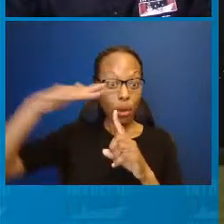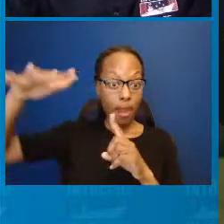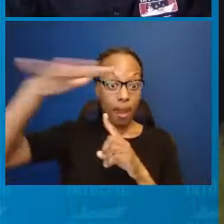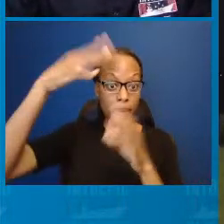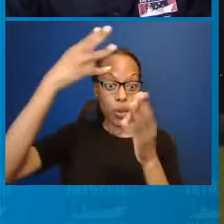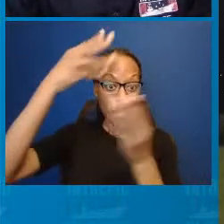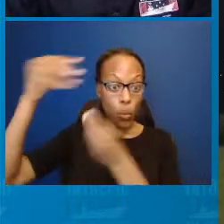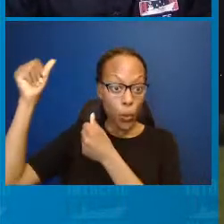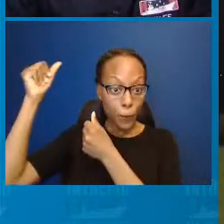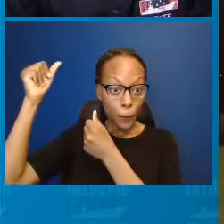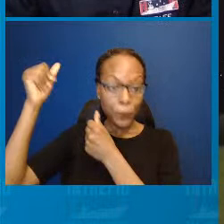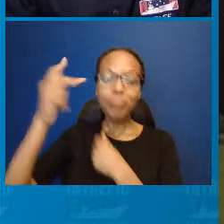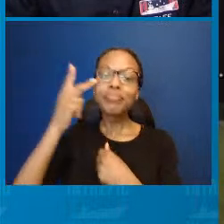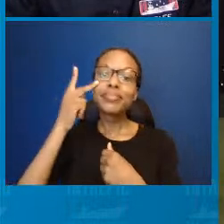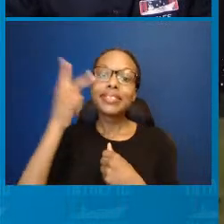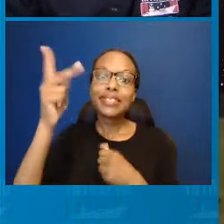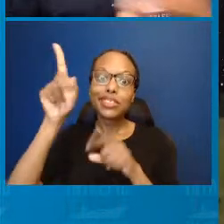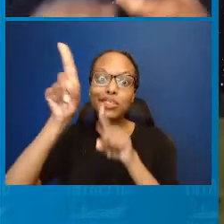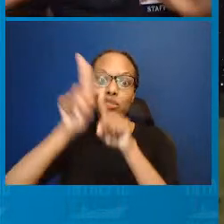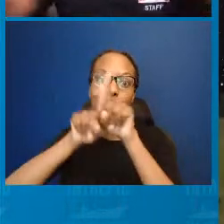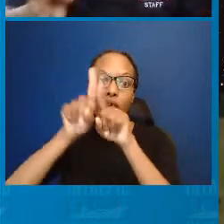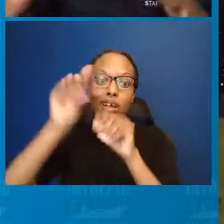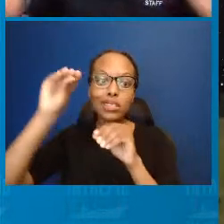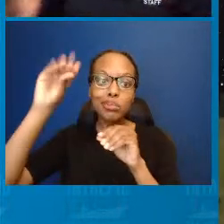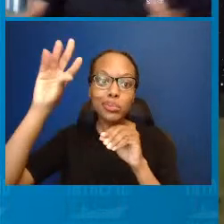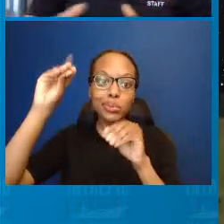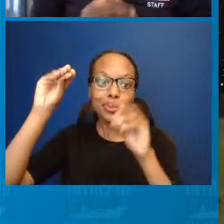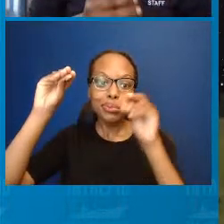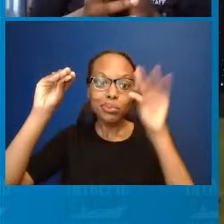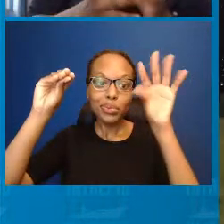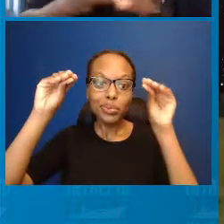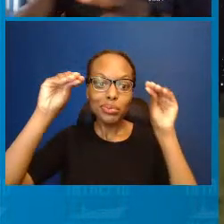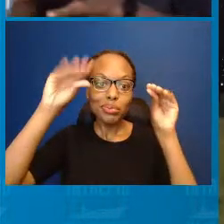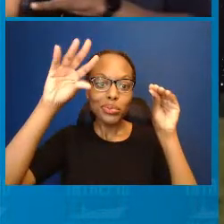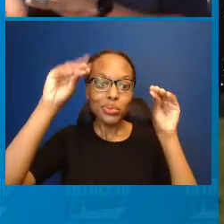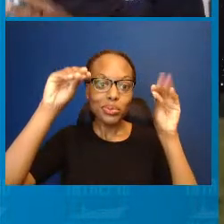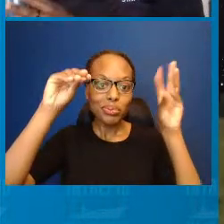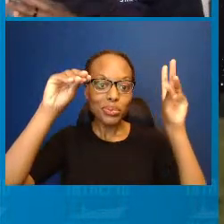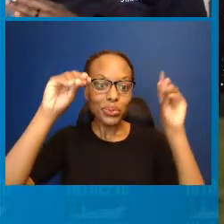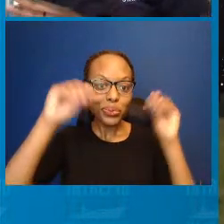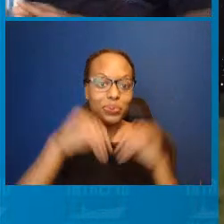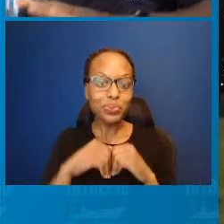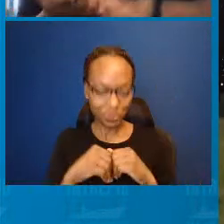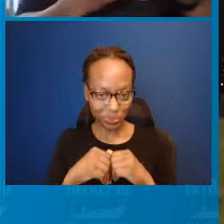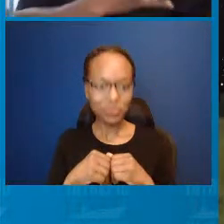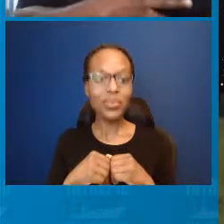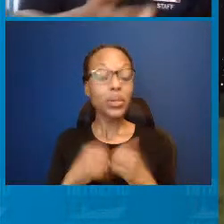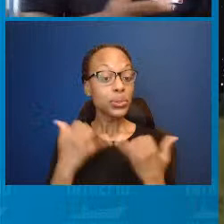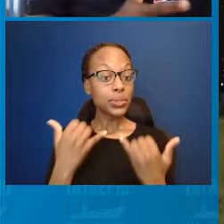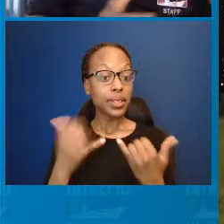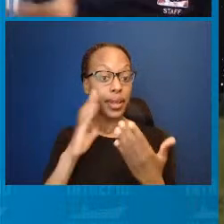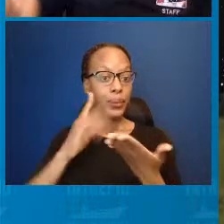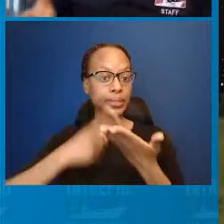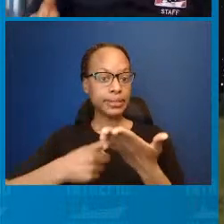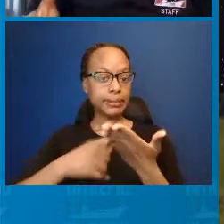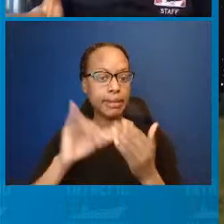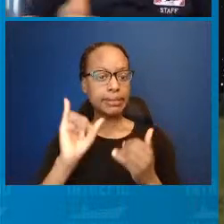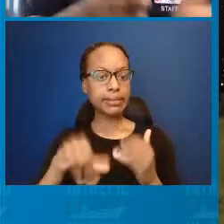the sky, right? Now, today, as I said before, we're going to be talking about how we can use this to figure out